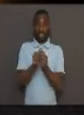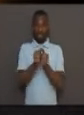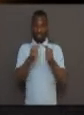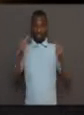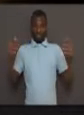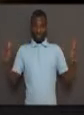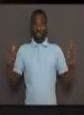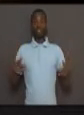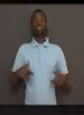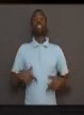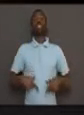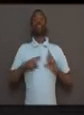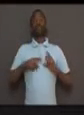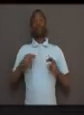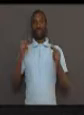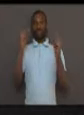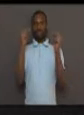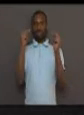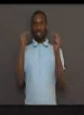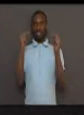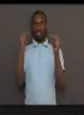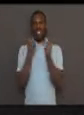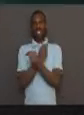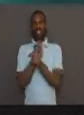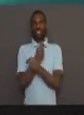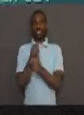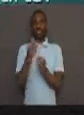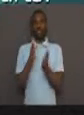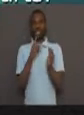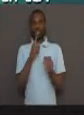fission happens naturally every day.